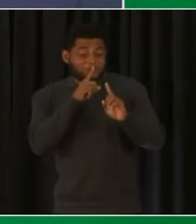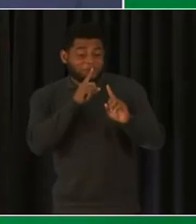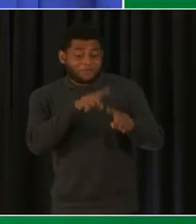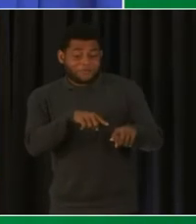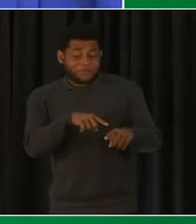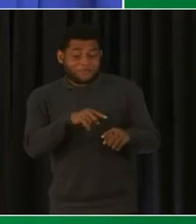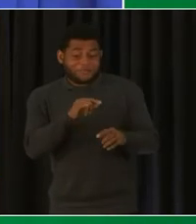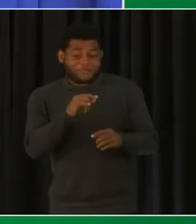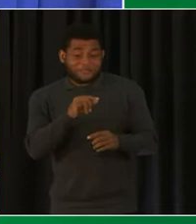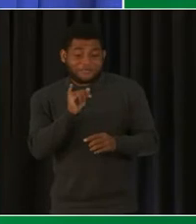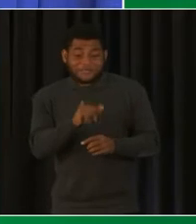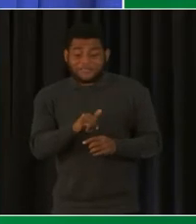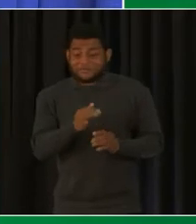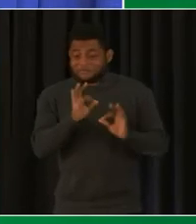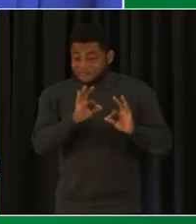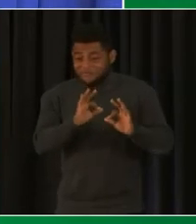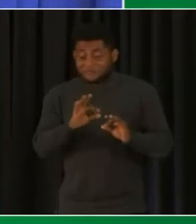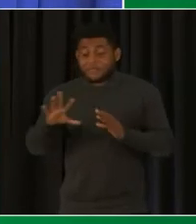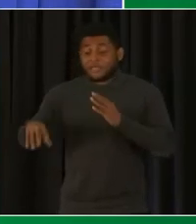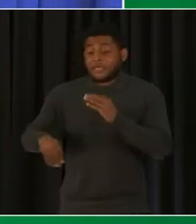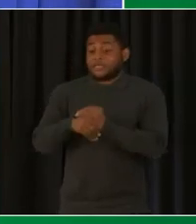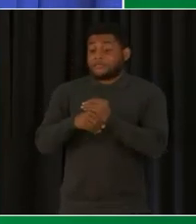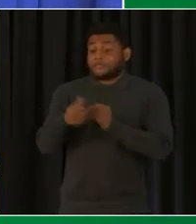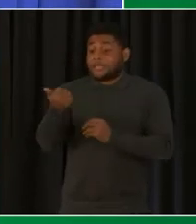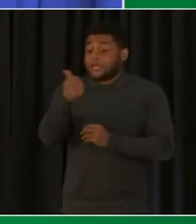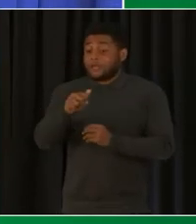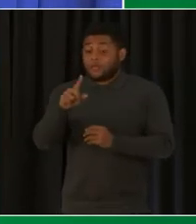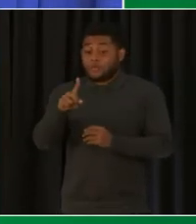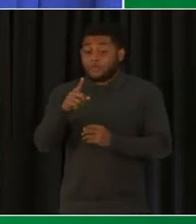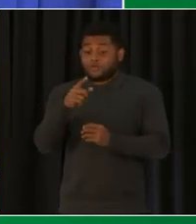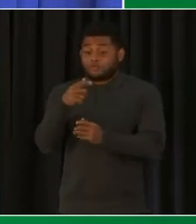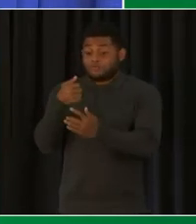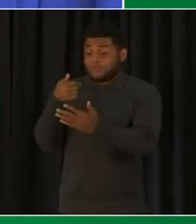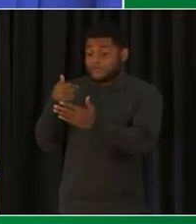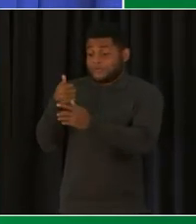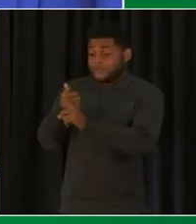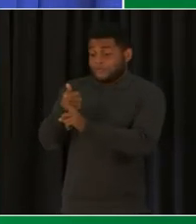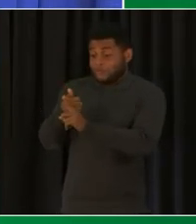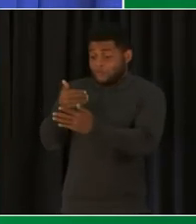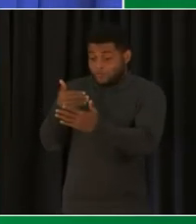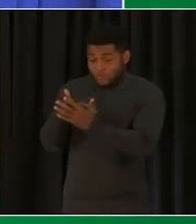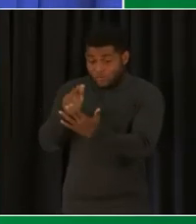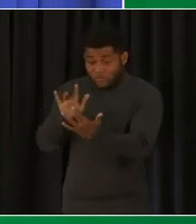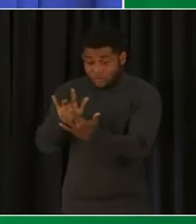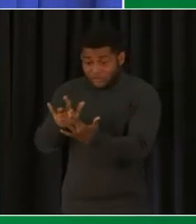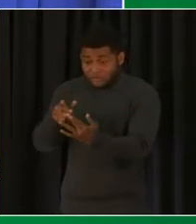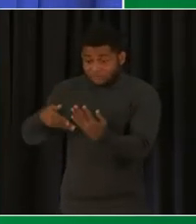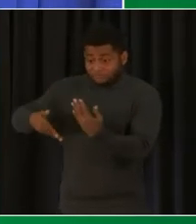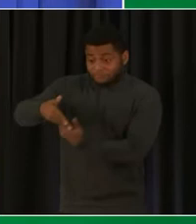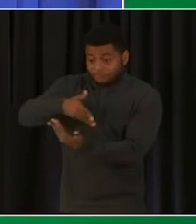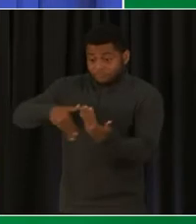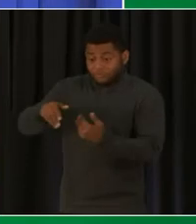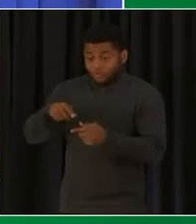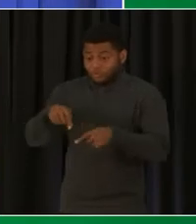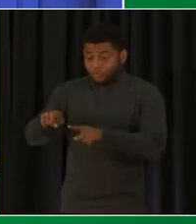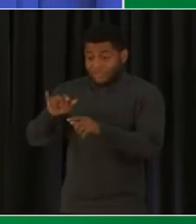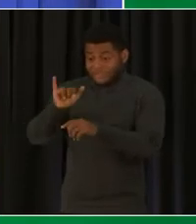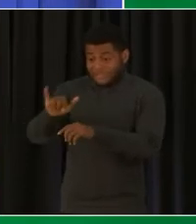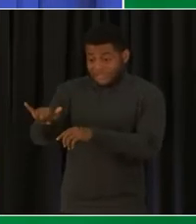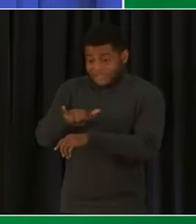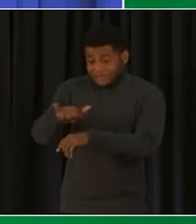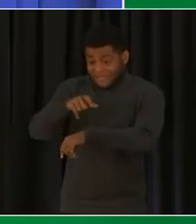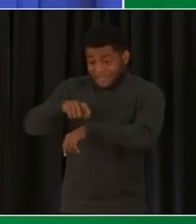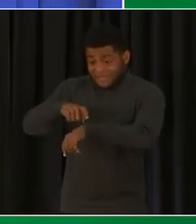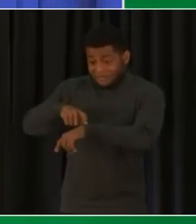that. So yes, anyone who has been in close proximity during the infectious period of